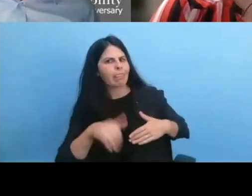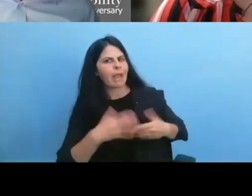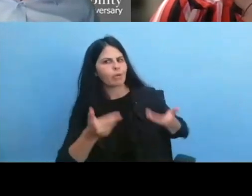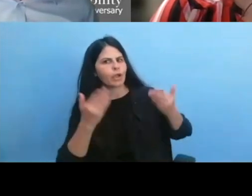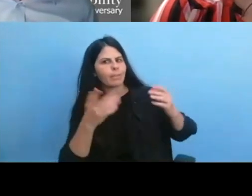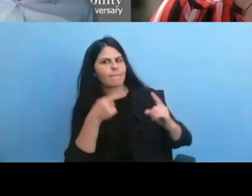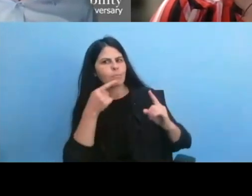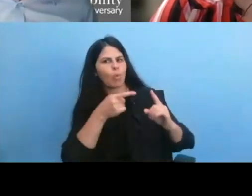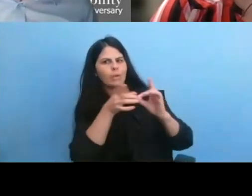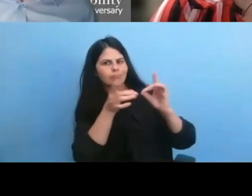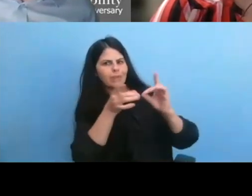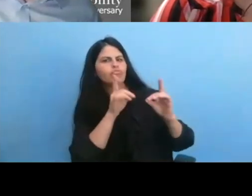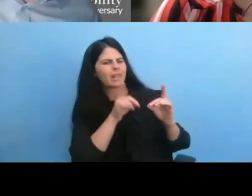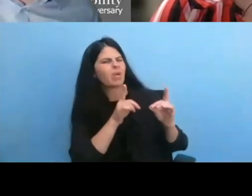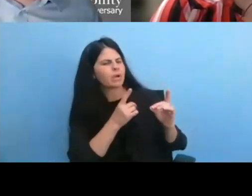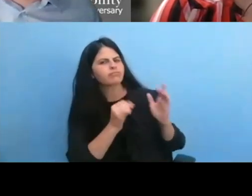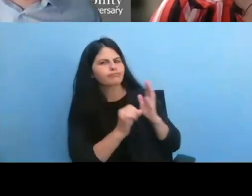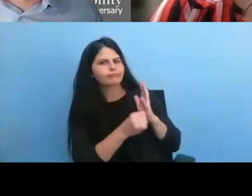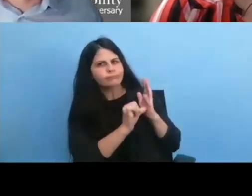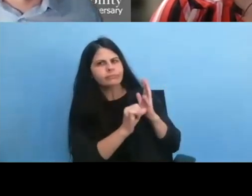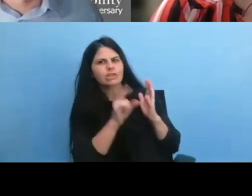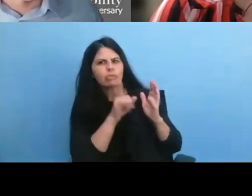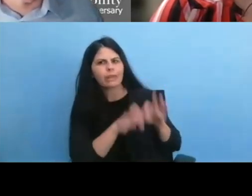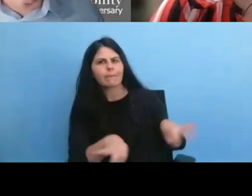very important thing.